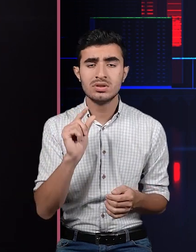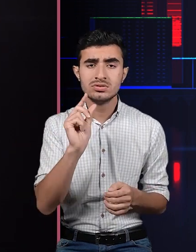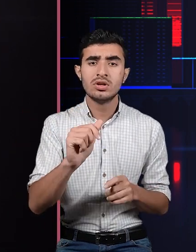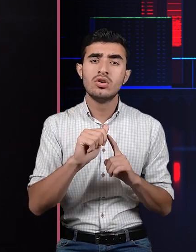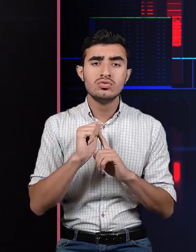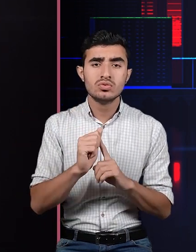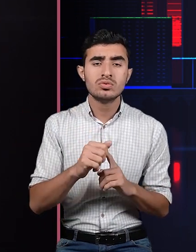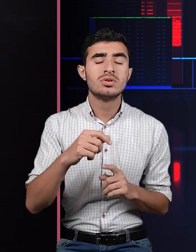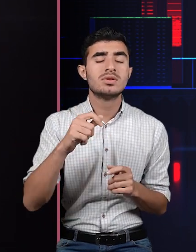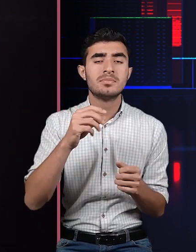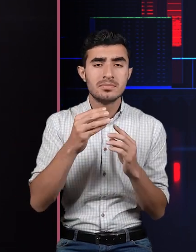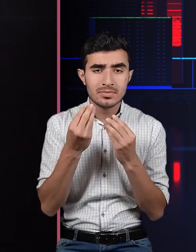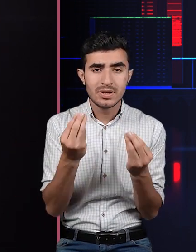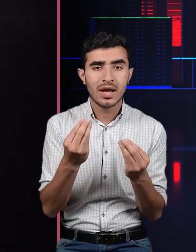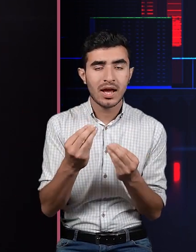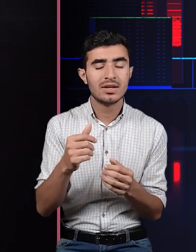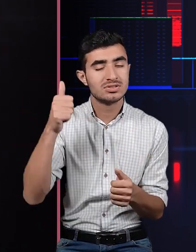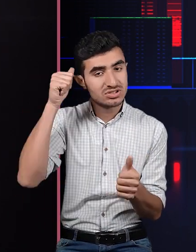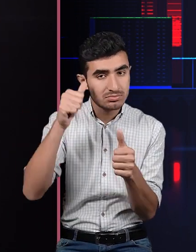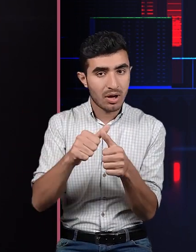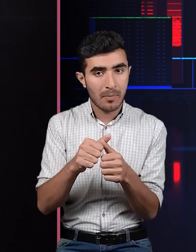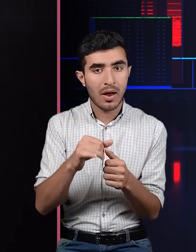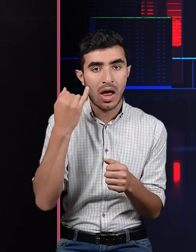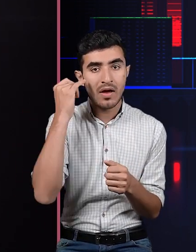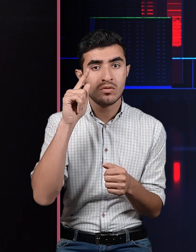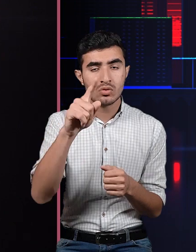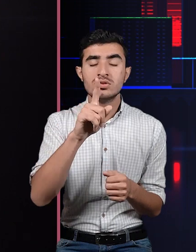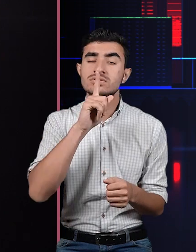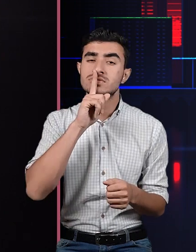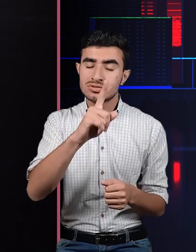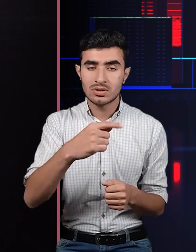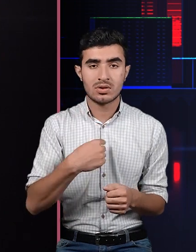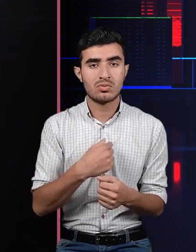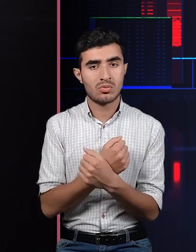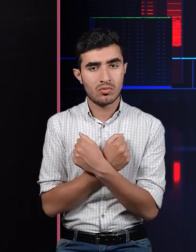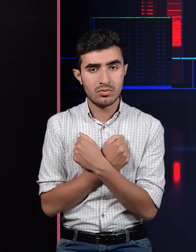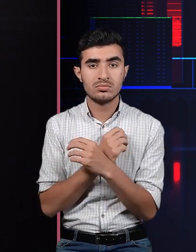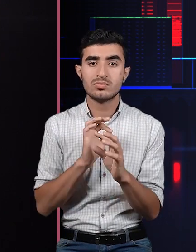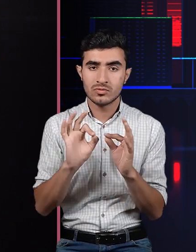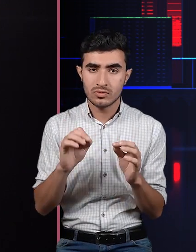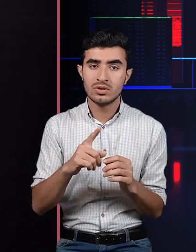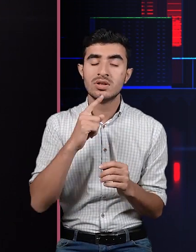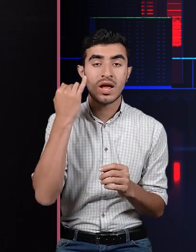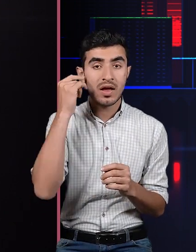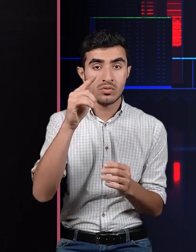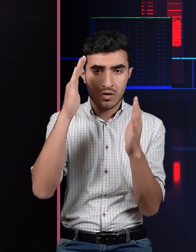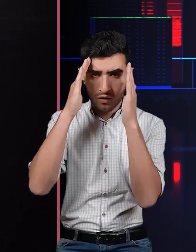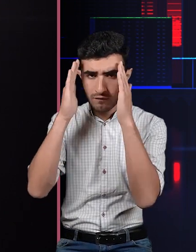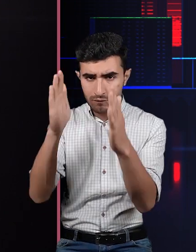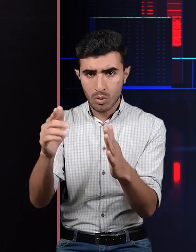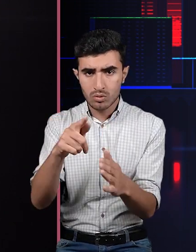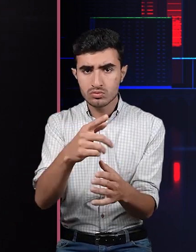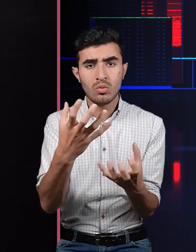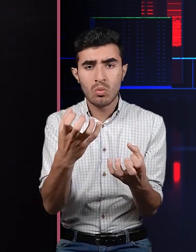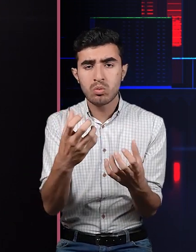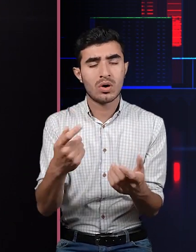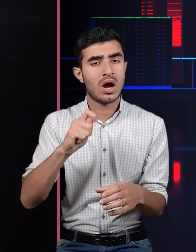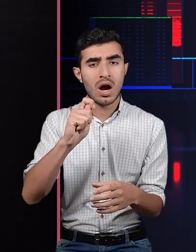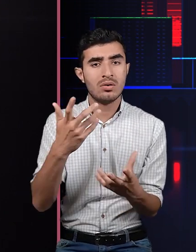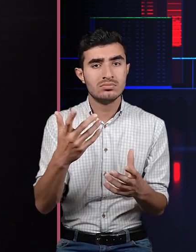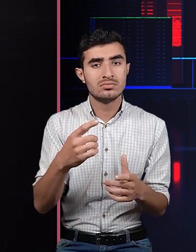now is that please remember that if you stay true to yourself and if you really focus on what you're